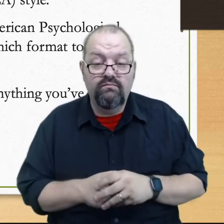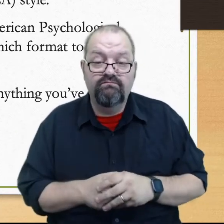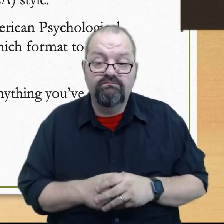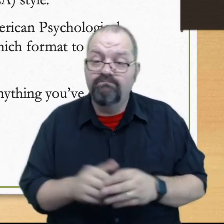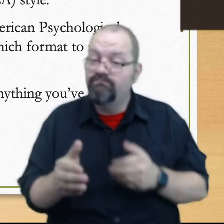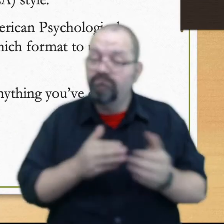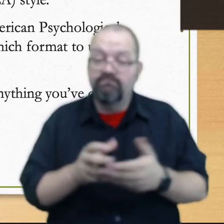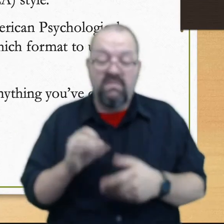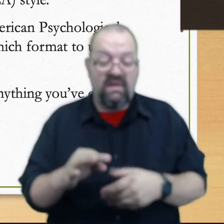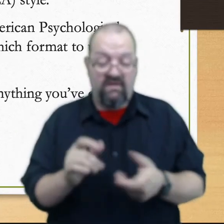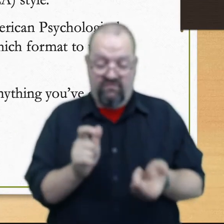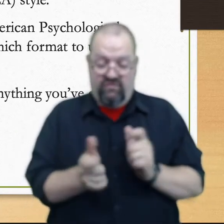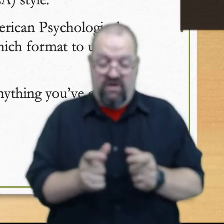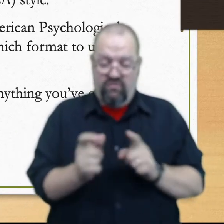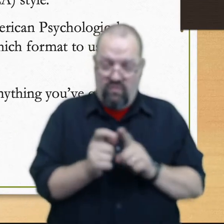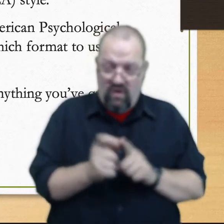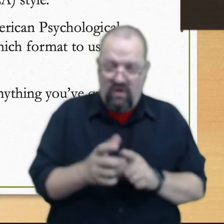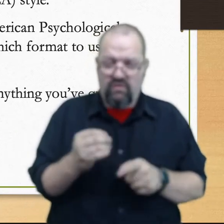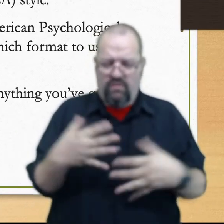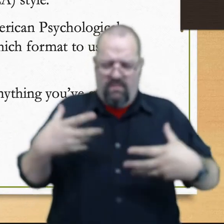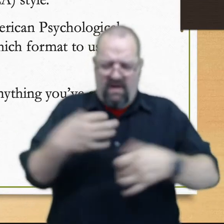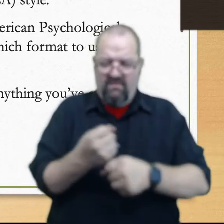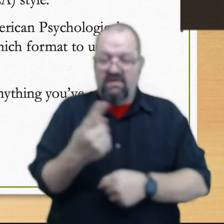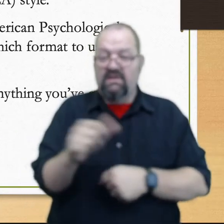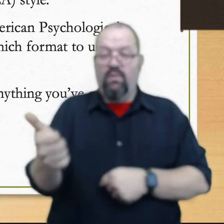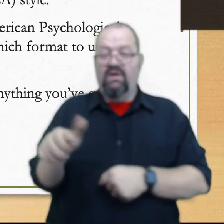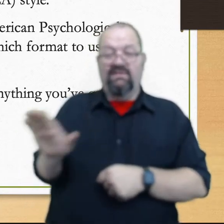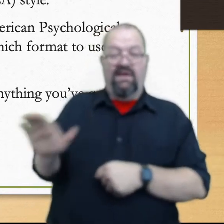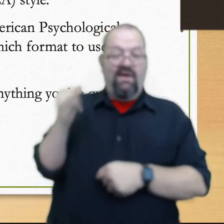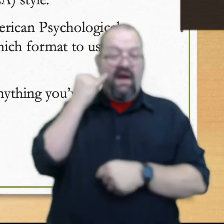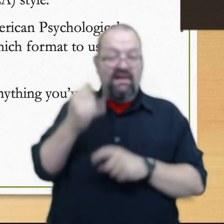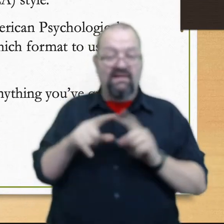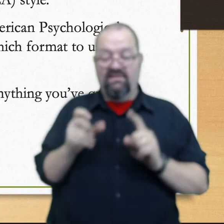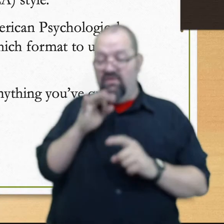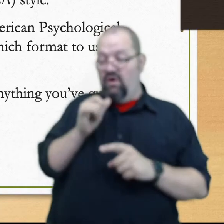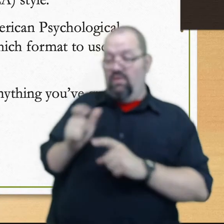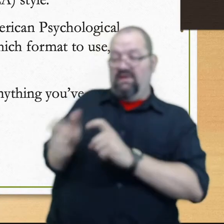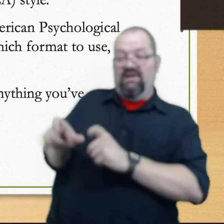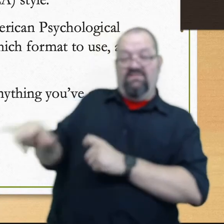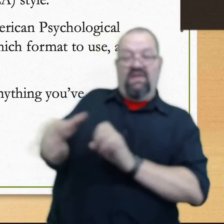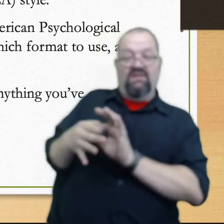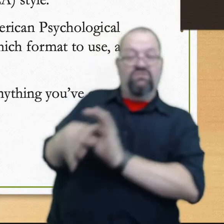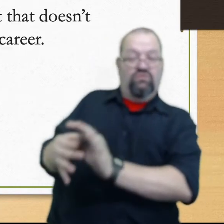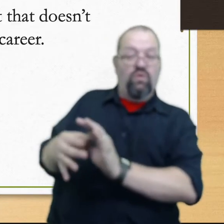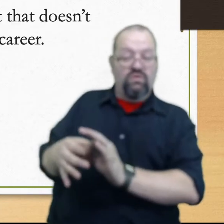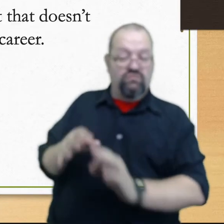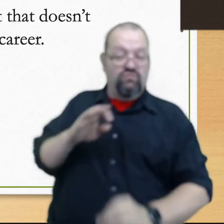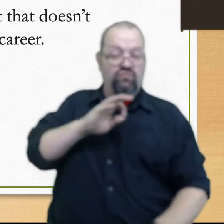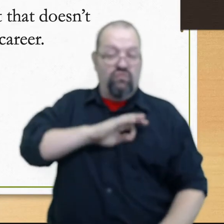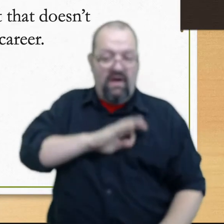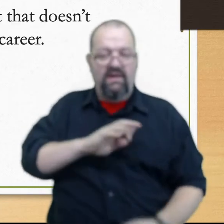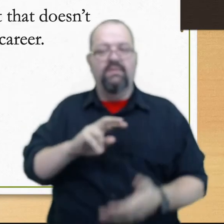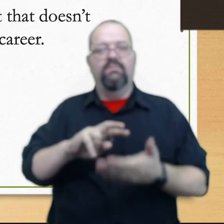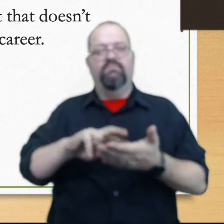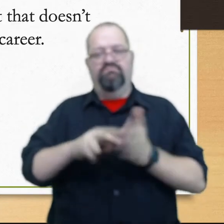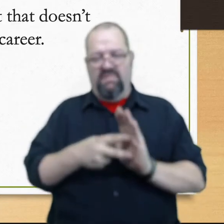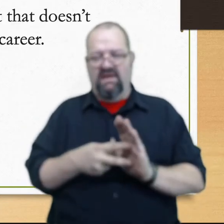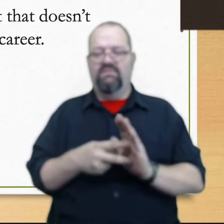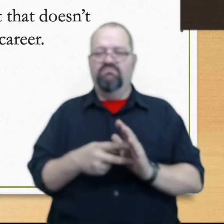reword, paraphrase, or summarize someone else's ideas, if you don't give that source credit, you're plagiarizing.